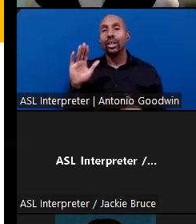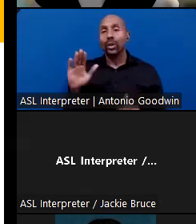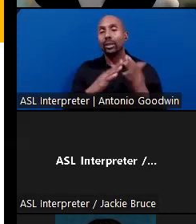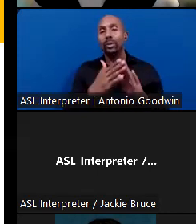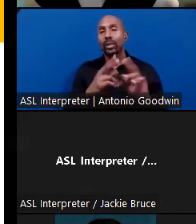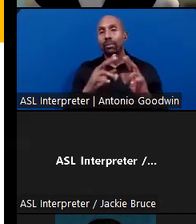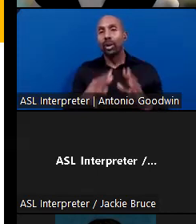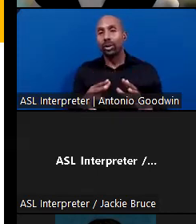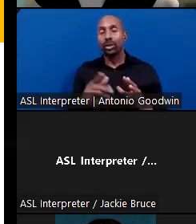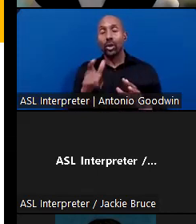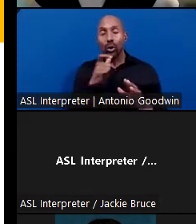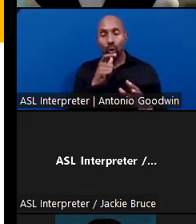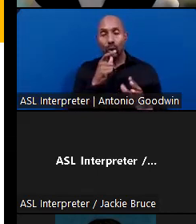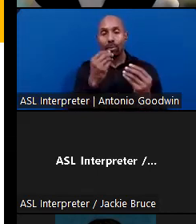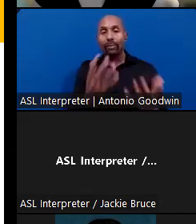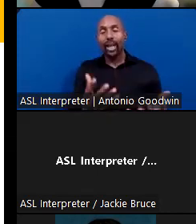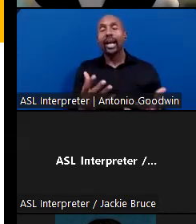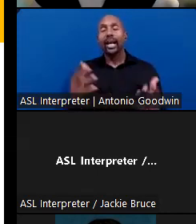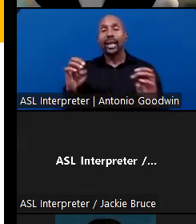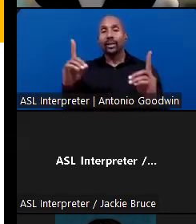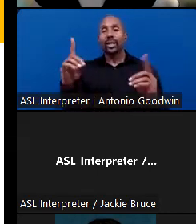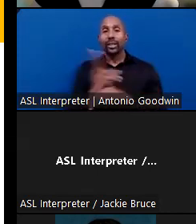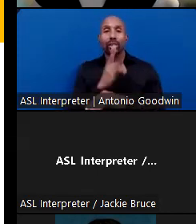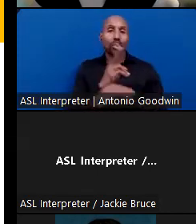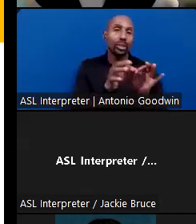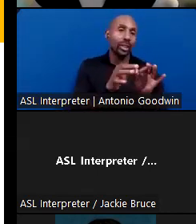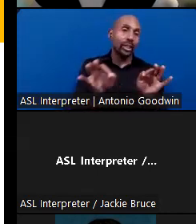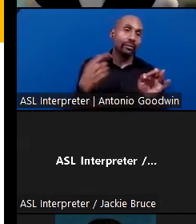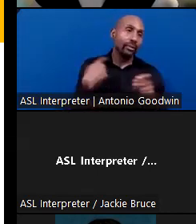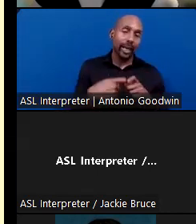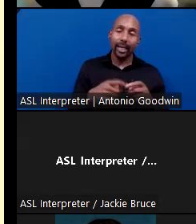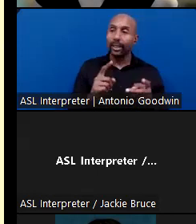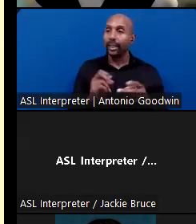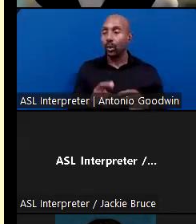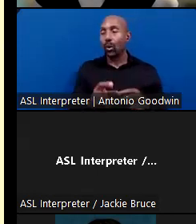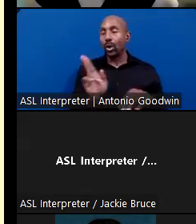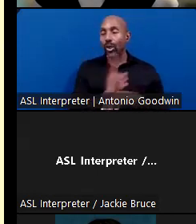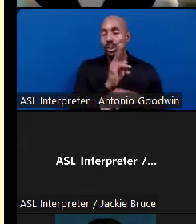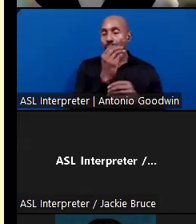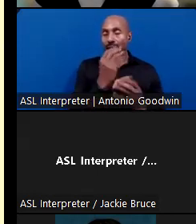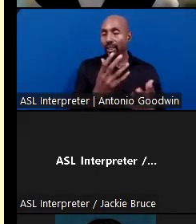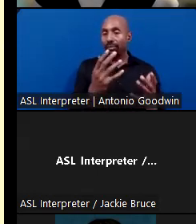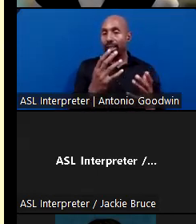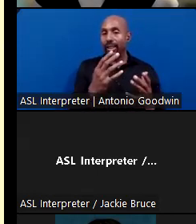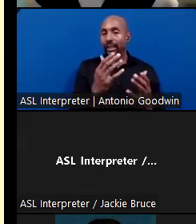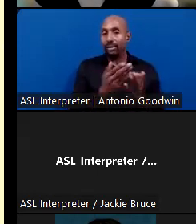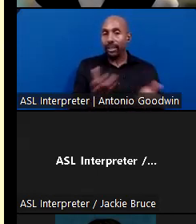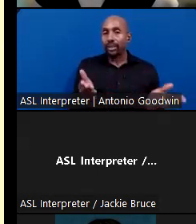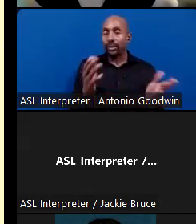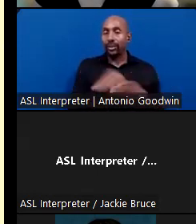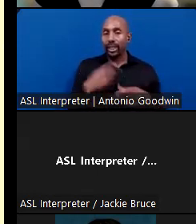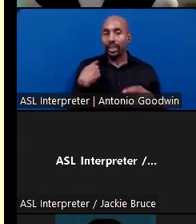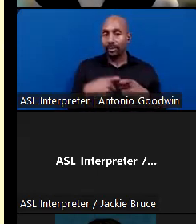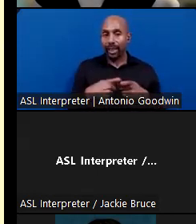provide education in Spanish or provide information in Spanish. And then I also wanted to remind